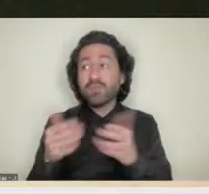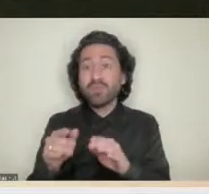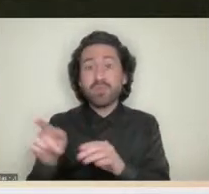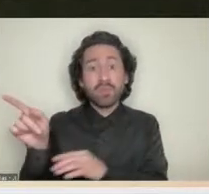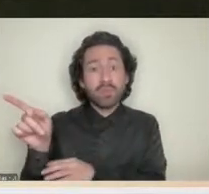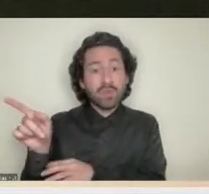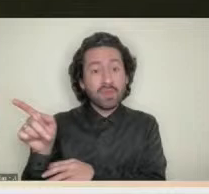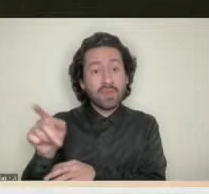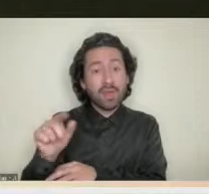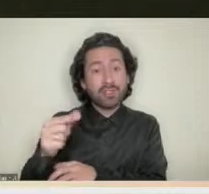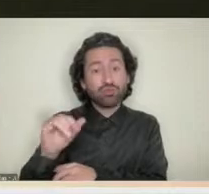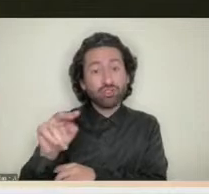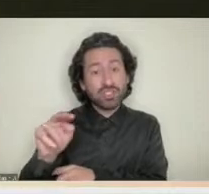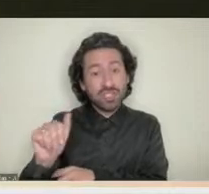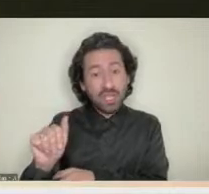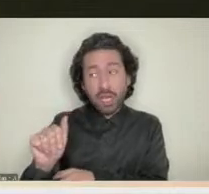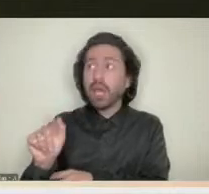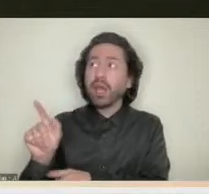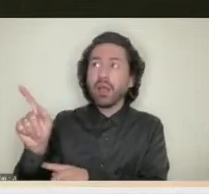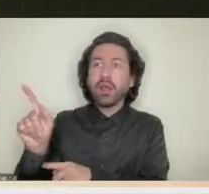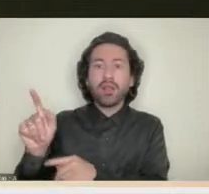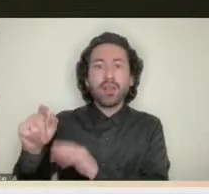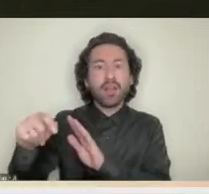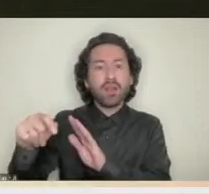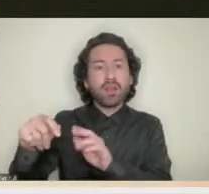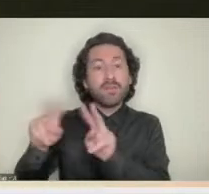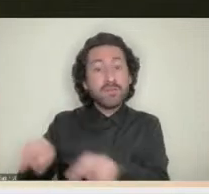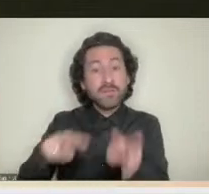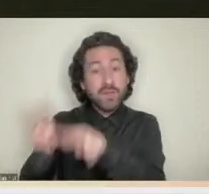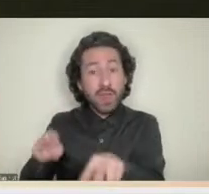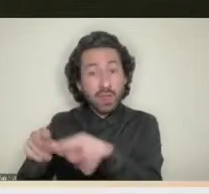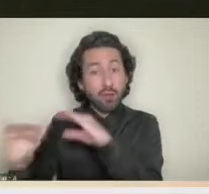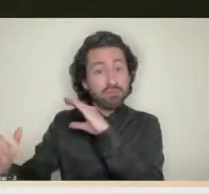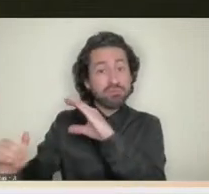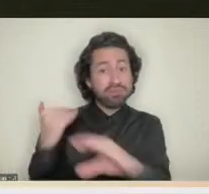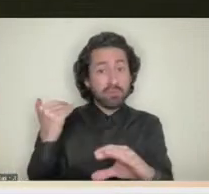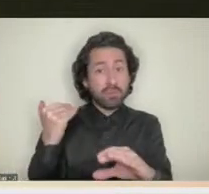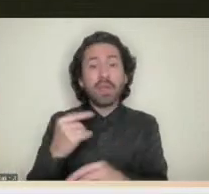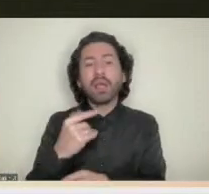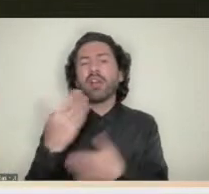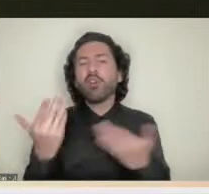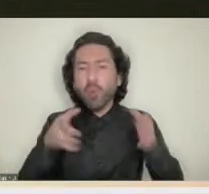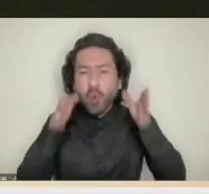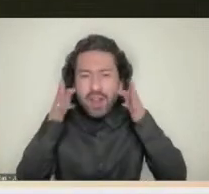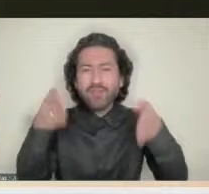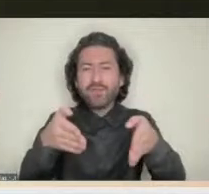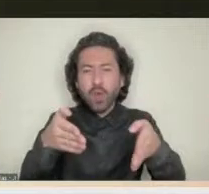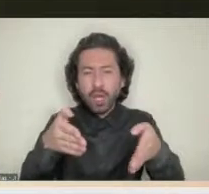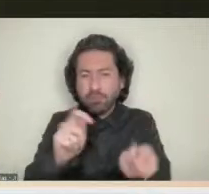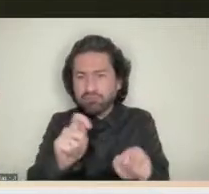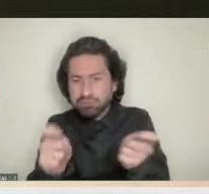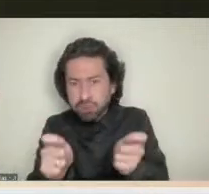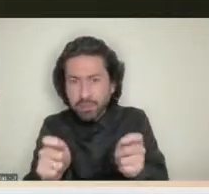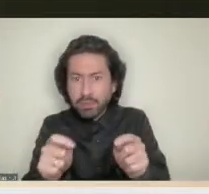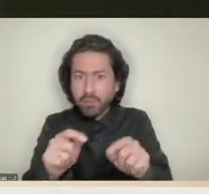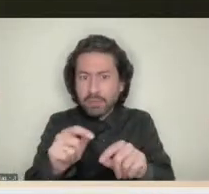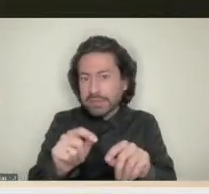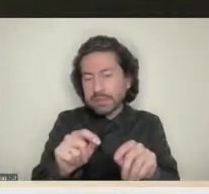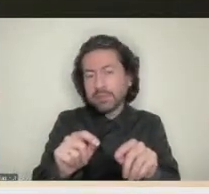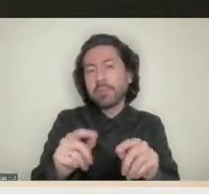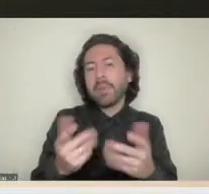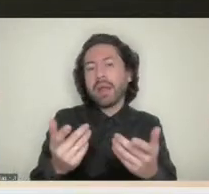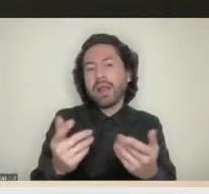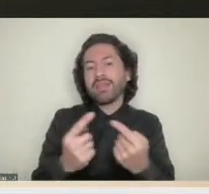sent by Mrs. Tina Magnolia Riaño about the different sensitive approach.